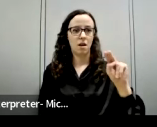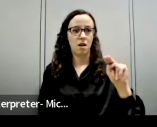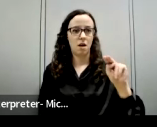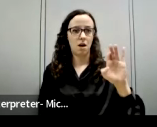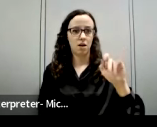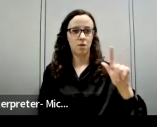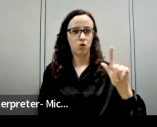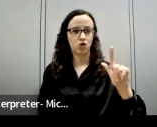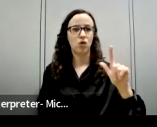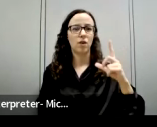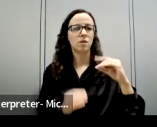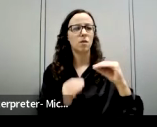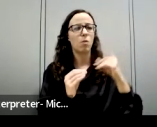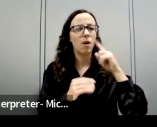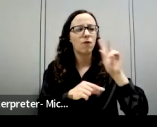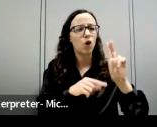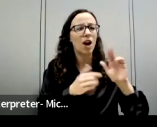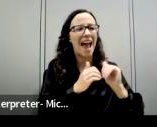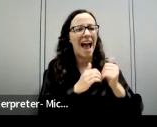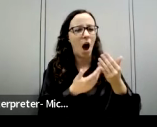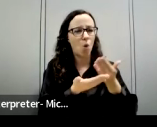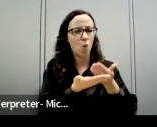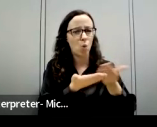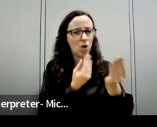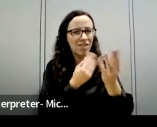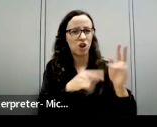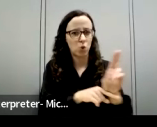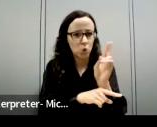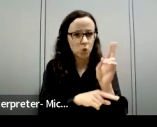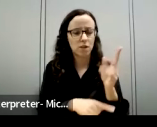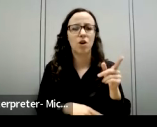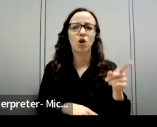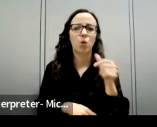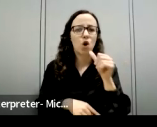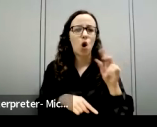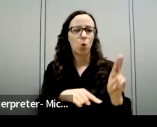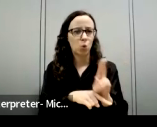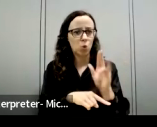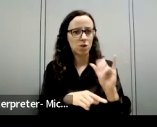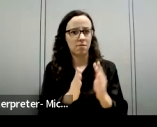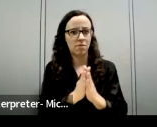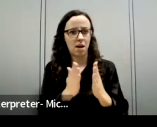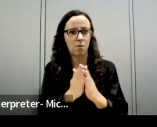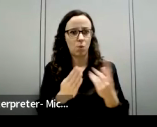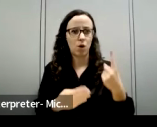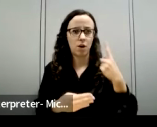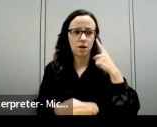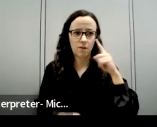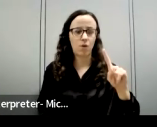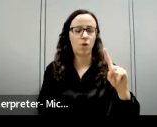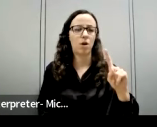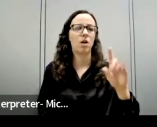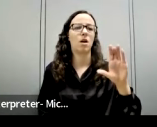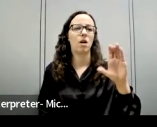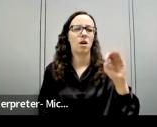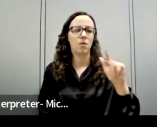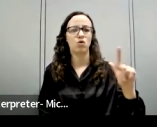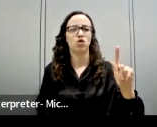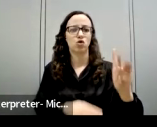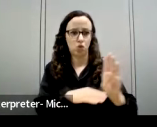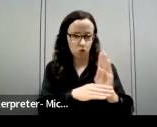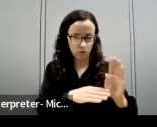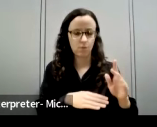the use of the material. You are not using that textbook for commercial purposes. So even though